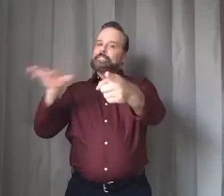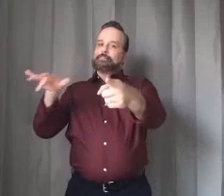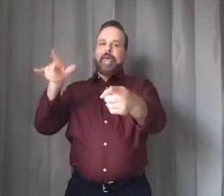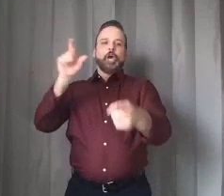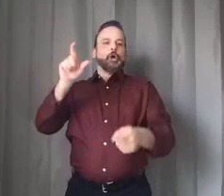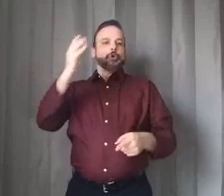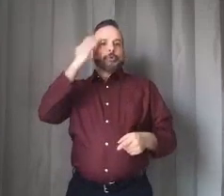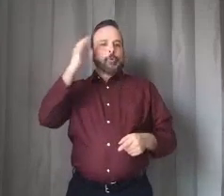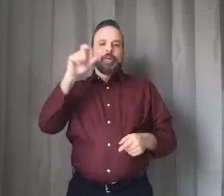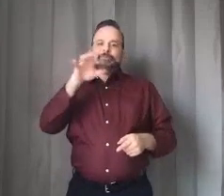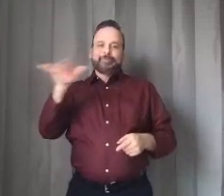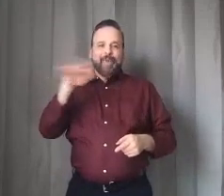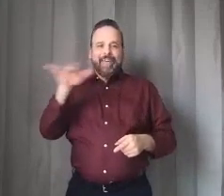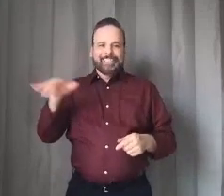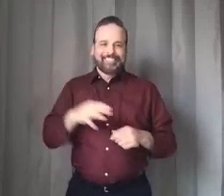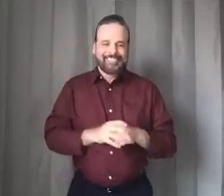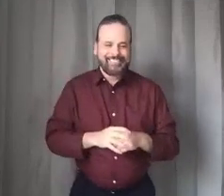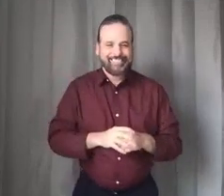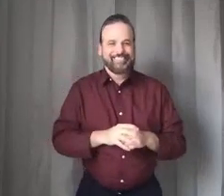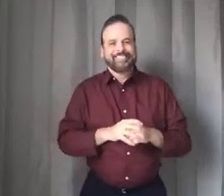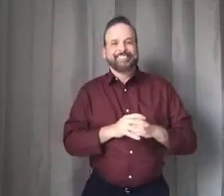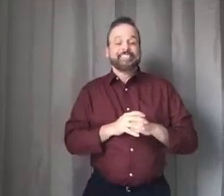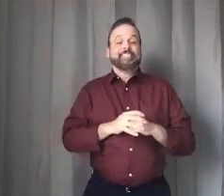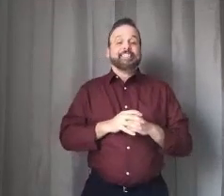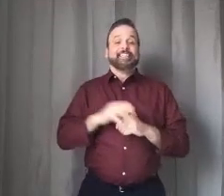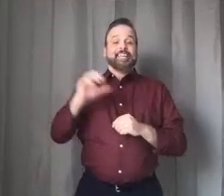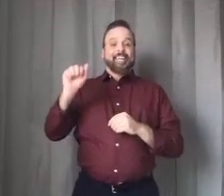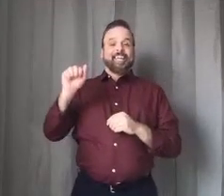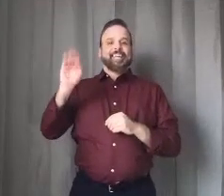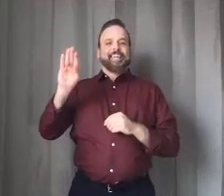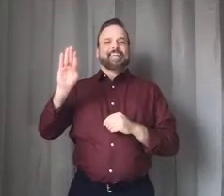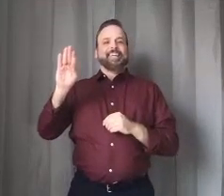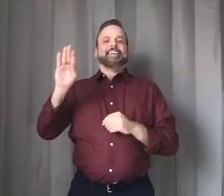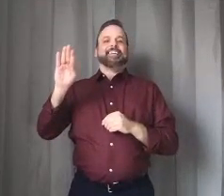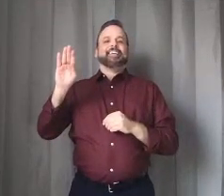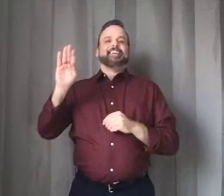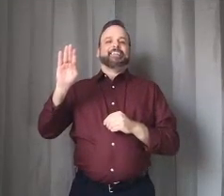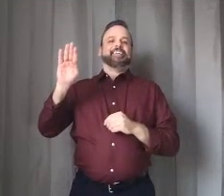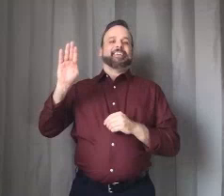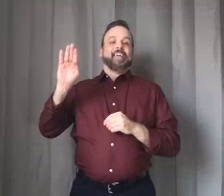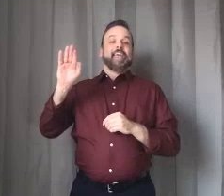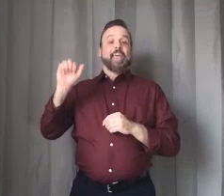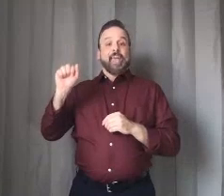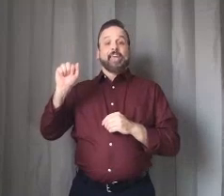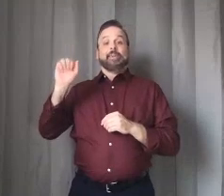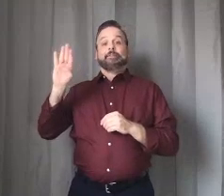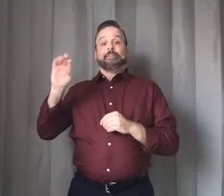to spell that out. Okay, it's A B D E L